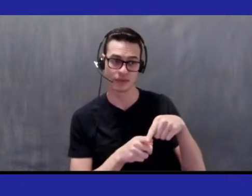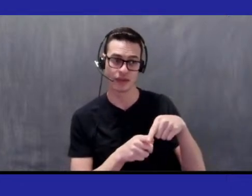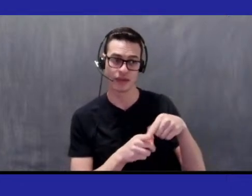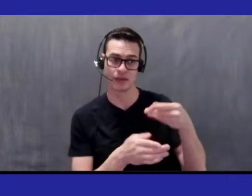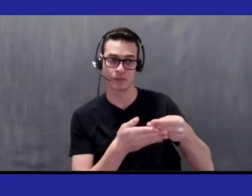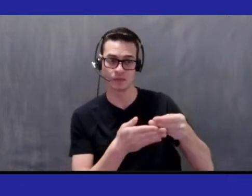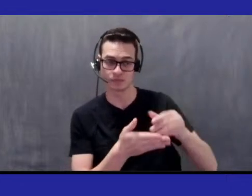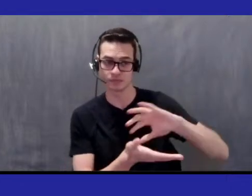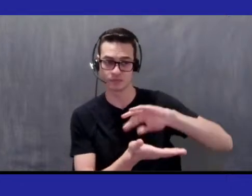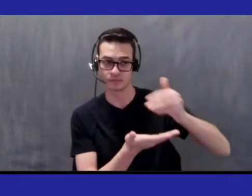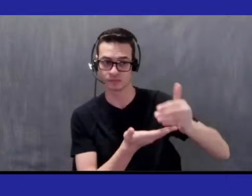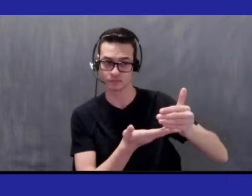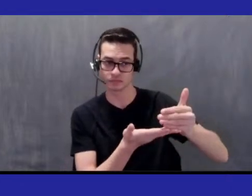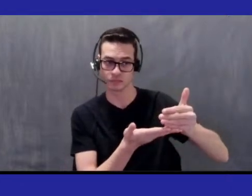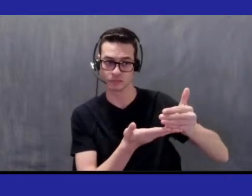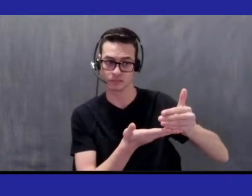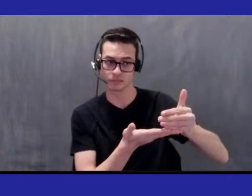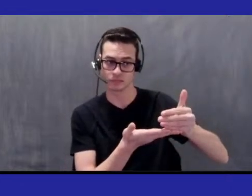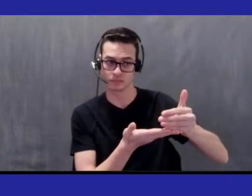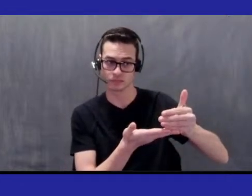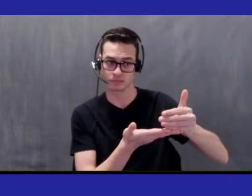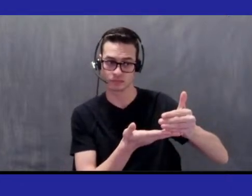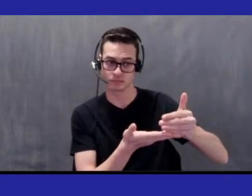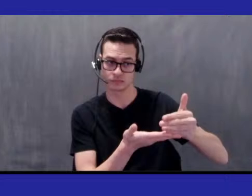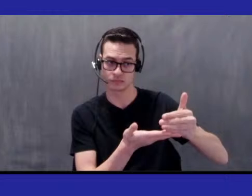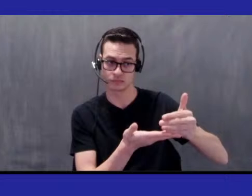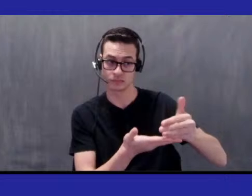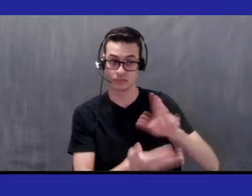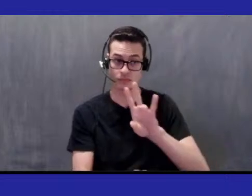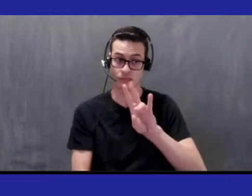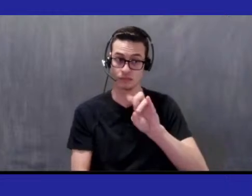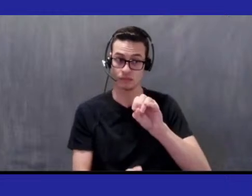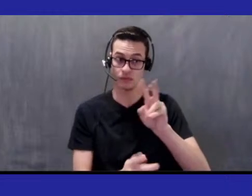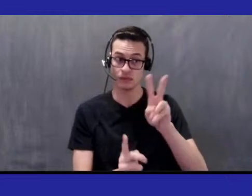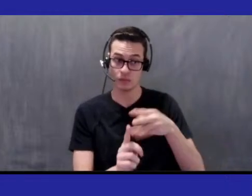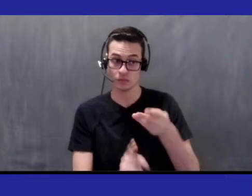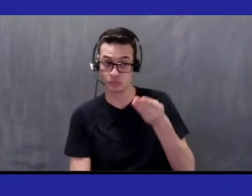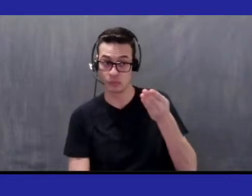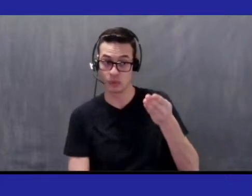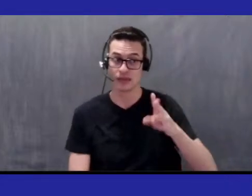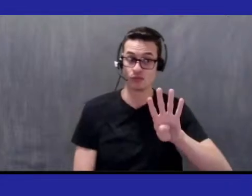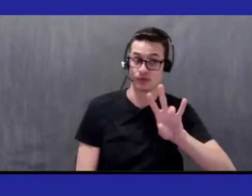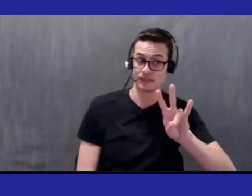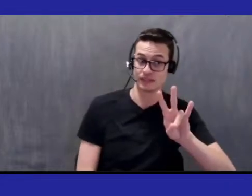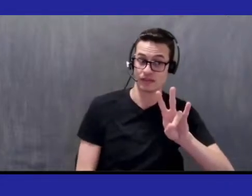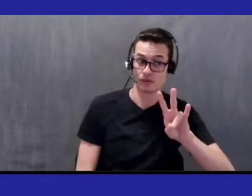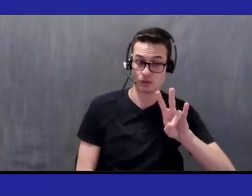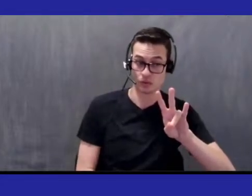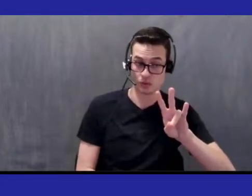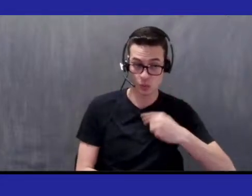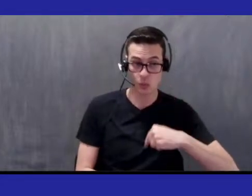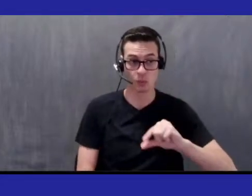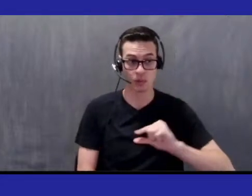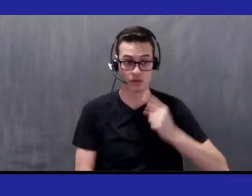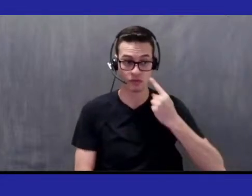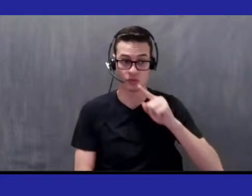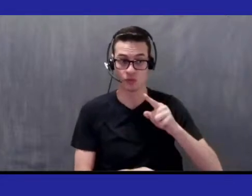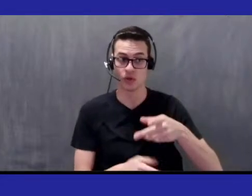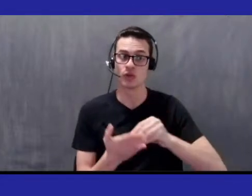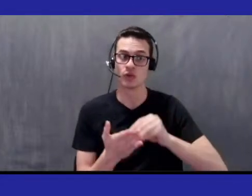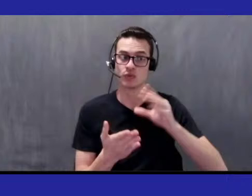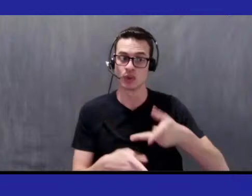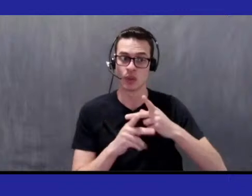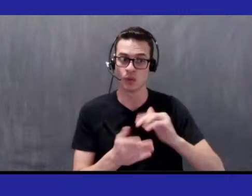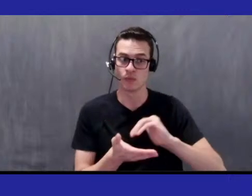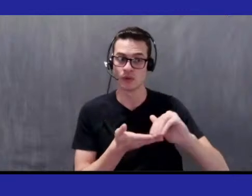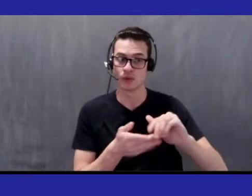Of the 47 of the 70 submitted applications were eligible for both their student loan forgiveness as well as the set-aside